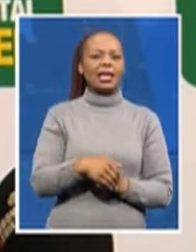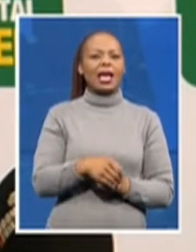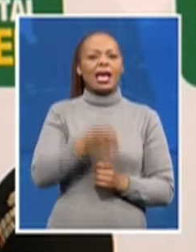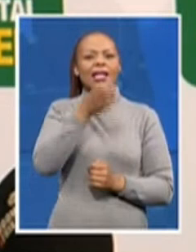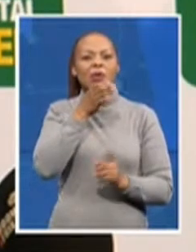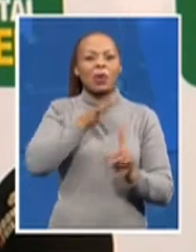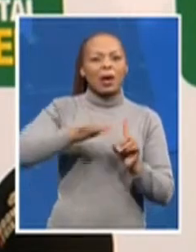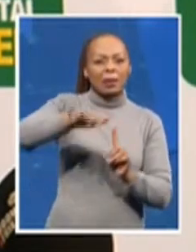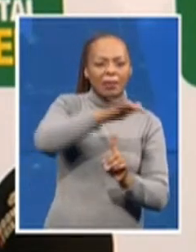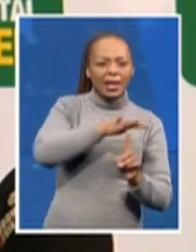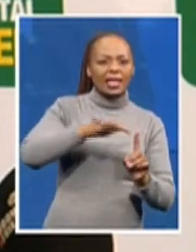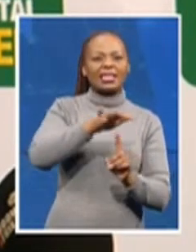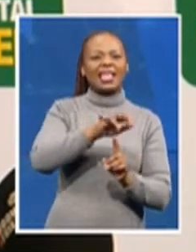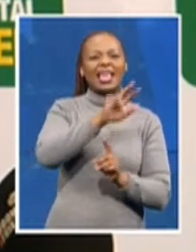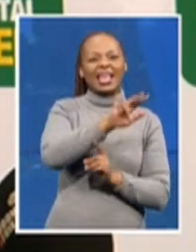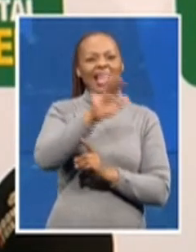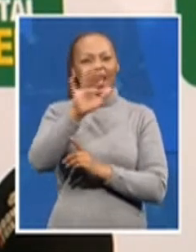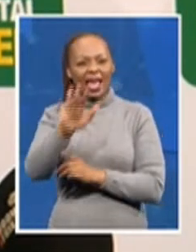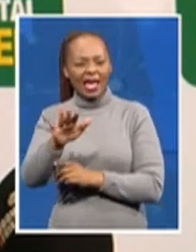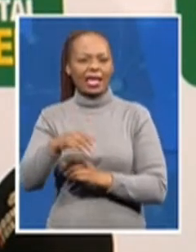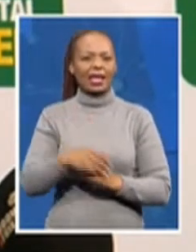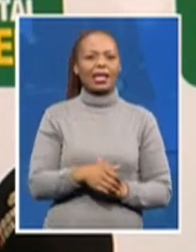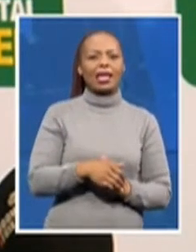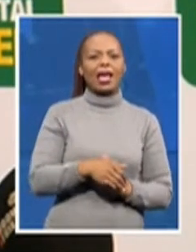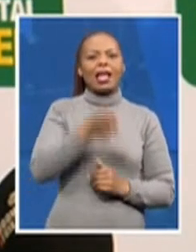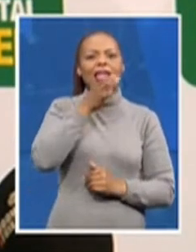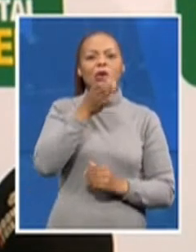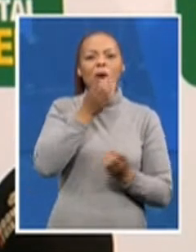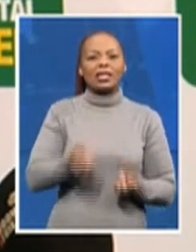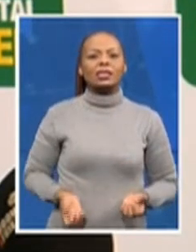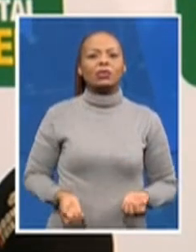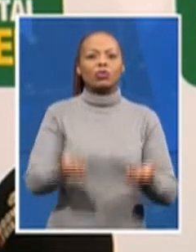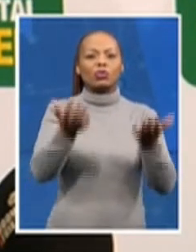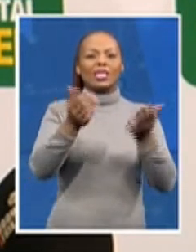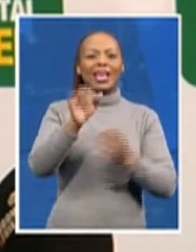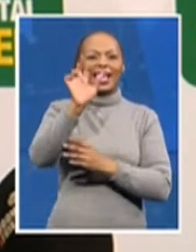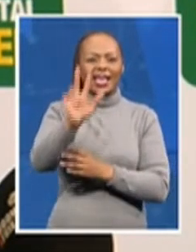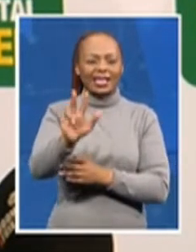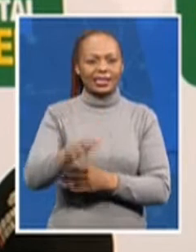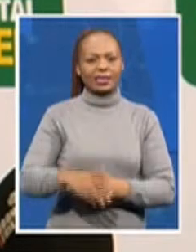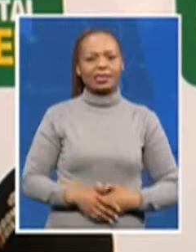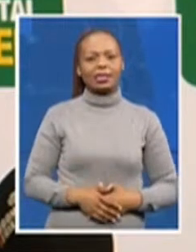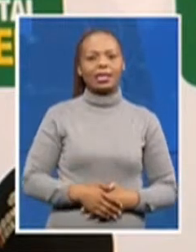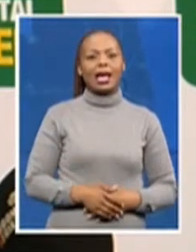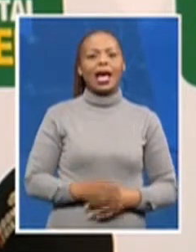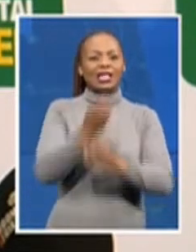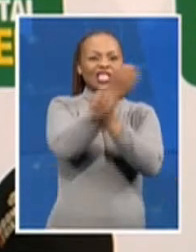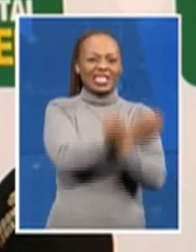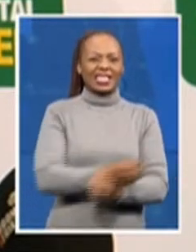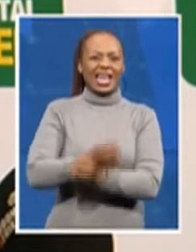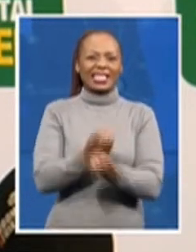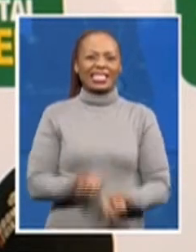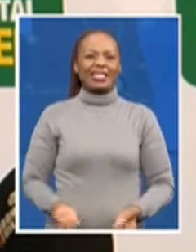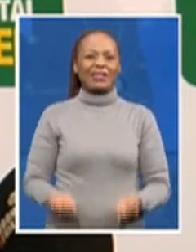liquor distributors 8, delivery trucks burnt 37,